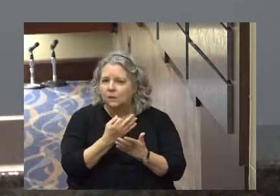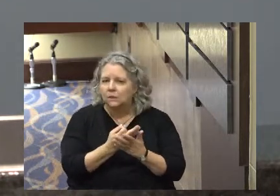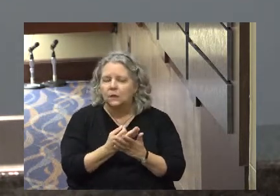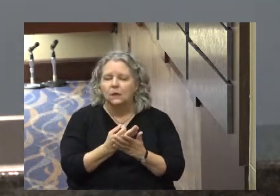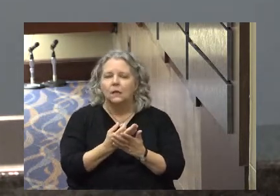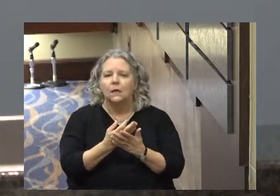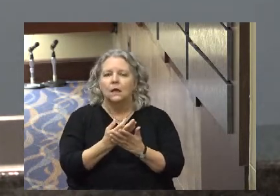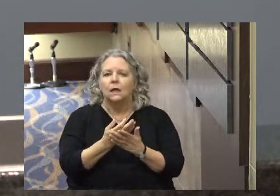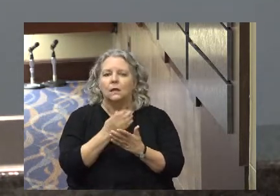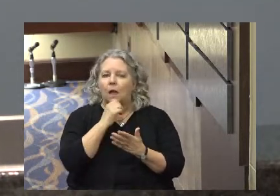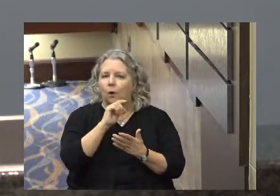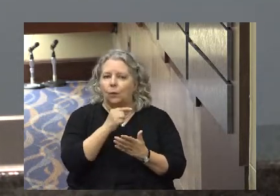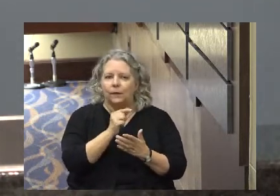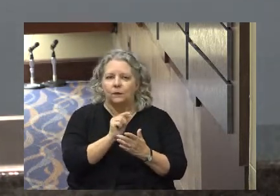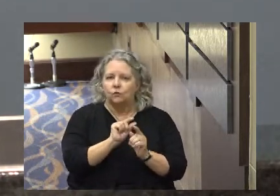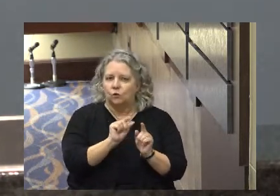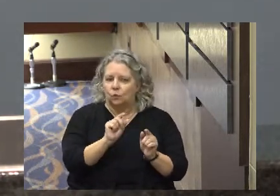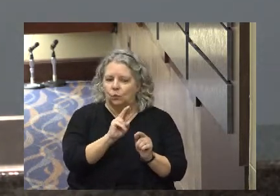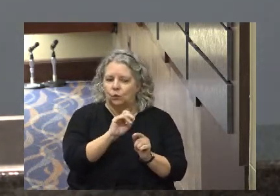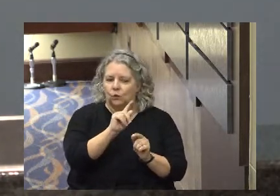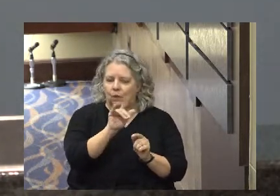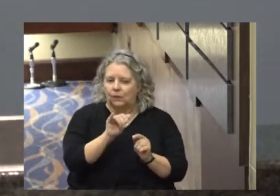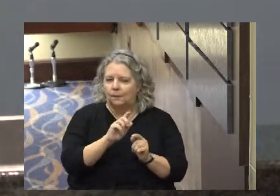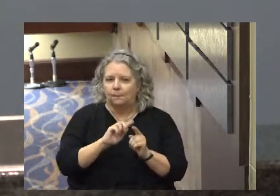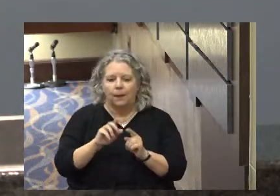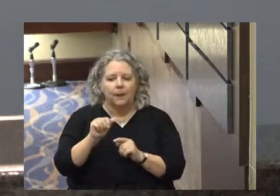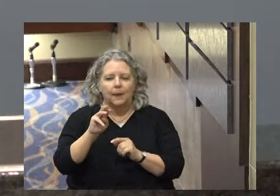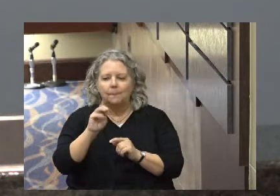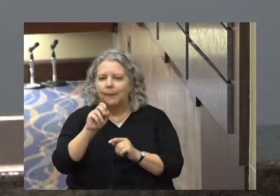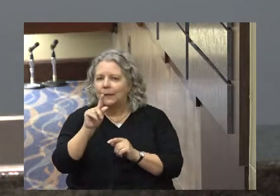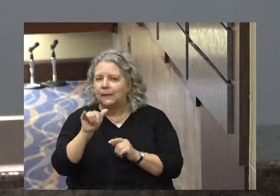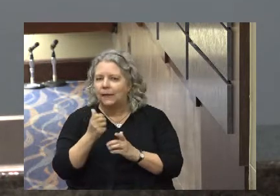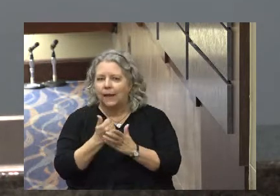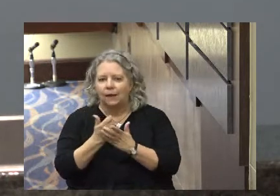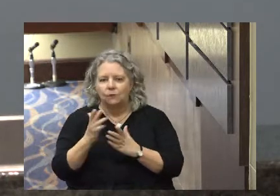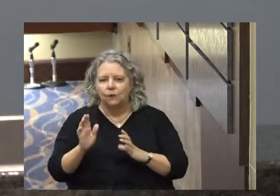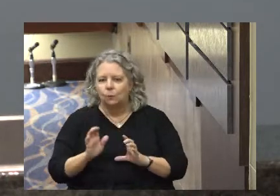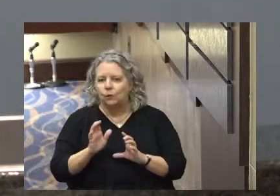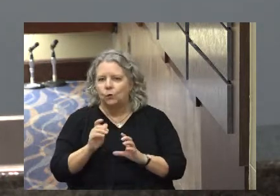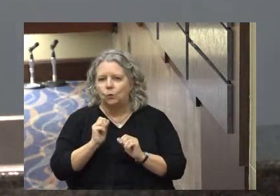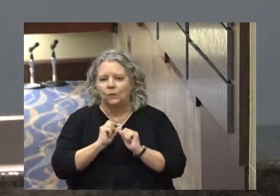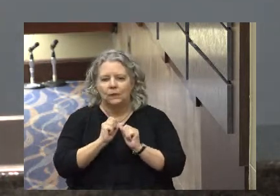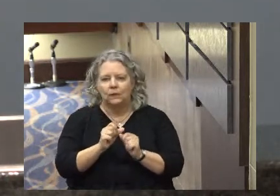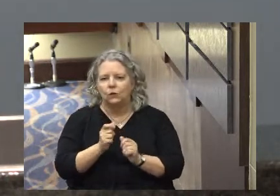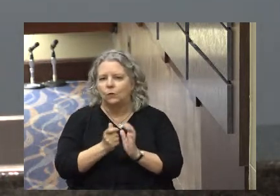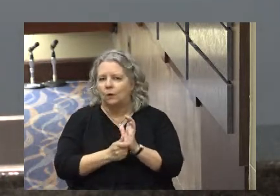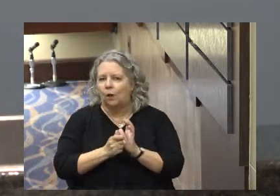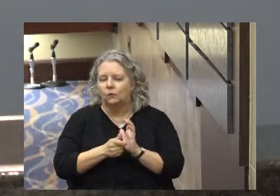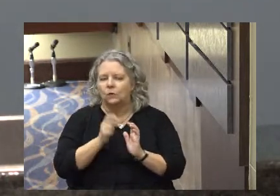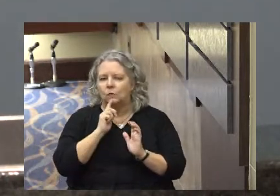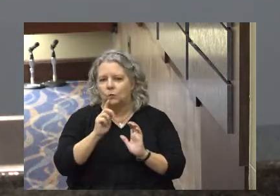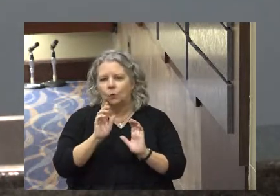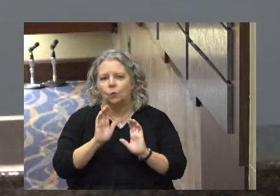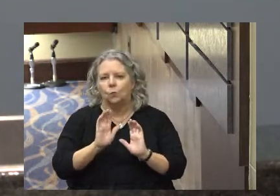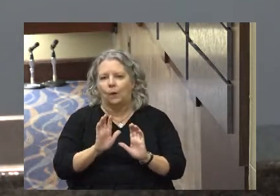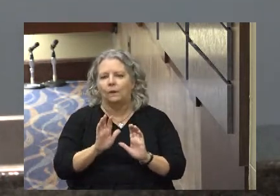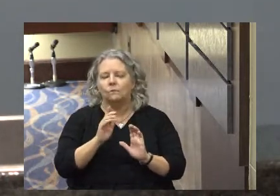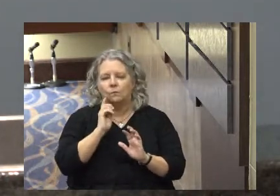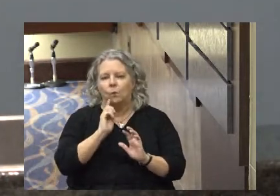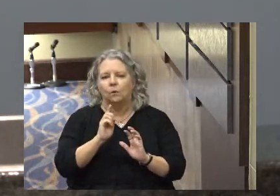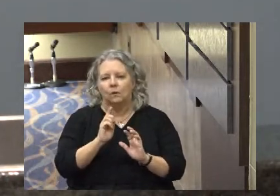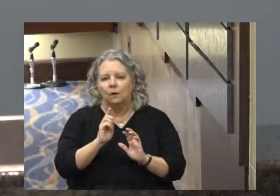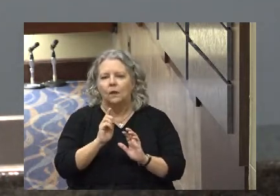but that goes to the amenity funds, everything that we're doing, we're containing costs, which is important to the bottom line, important to the